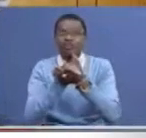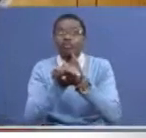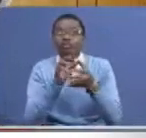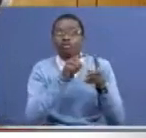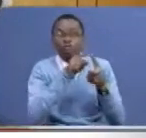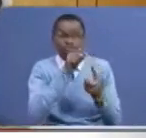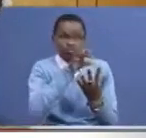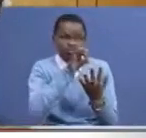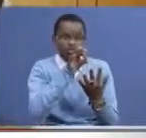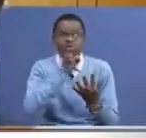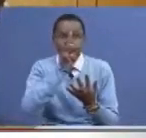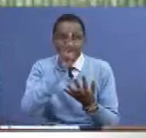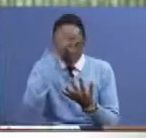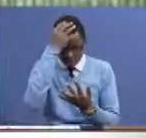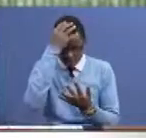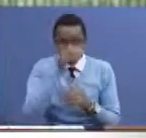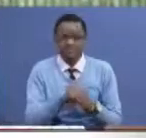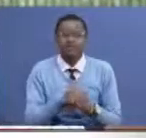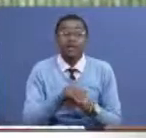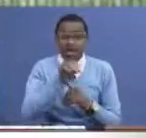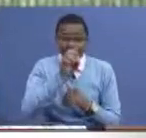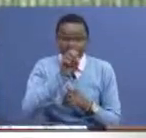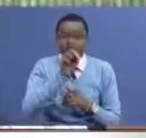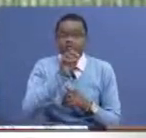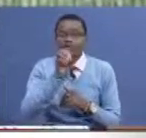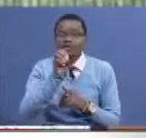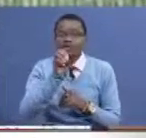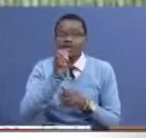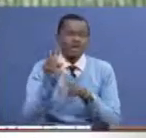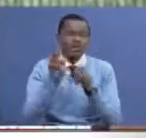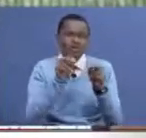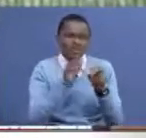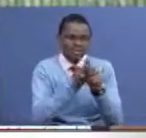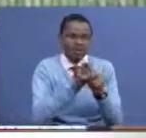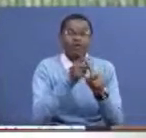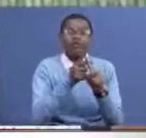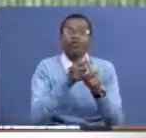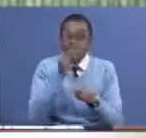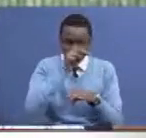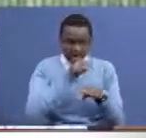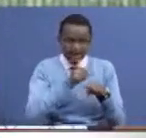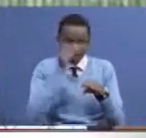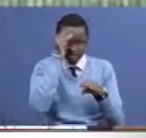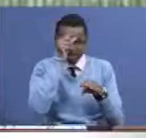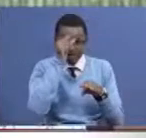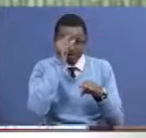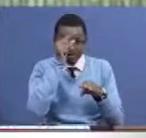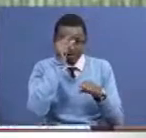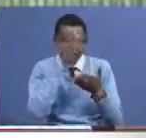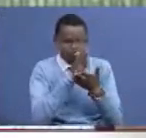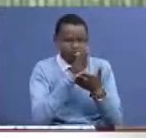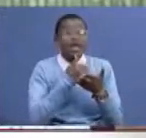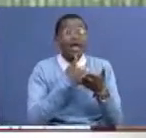move to nominate Dr. Miguna. Is that Sonko has been under enormous pressure from the national government. In fact, they have had a big